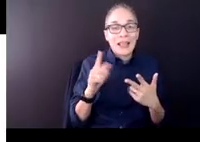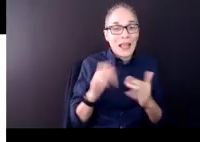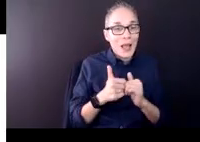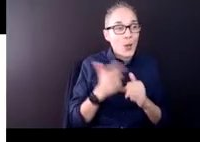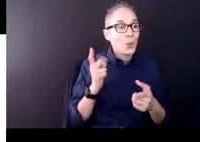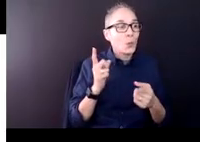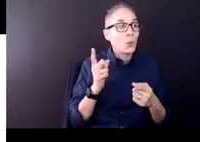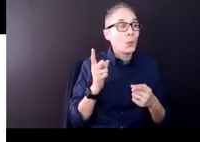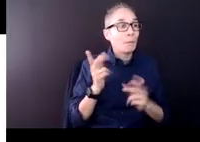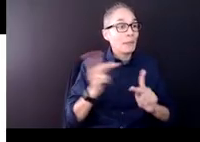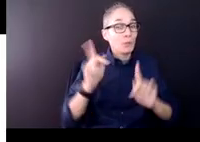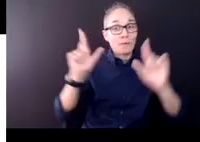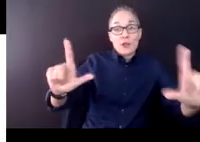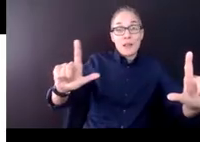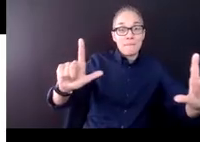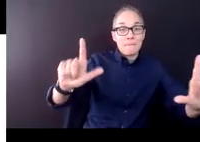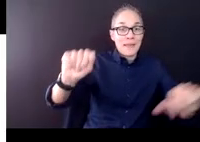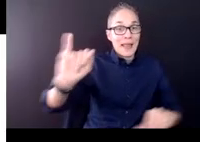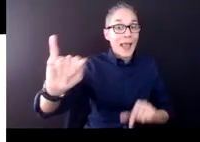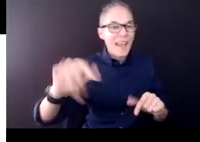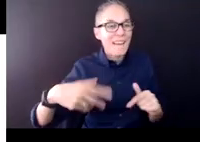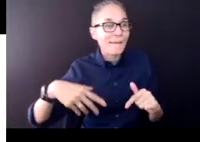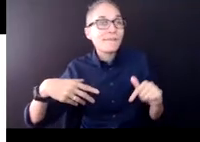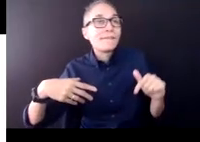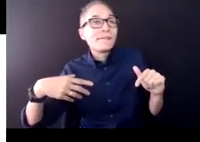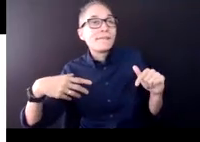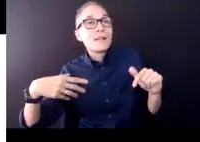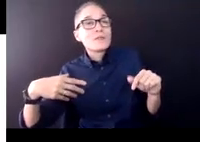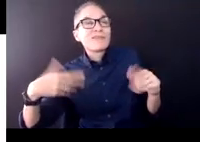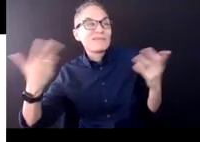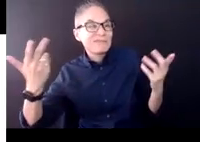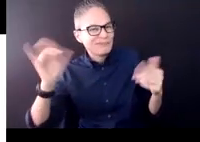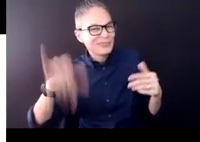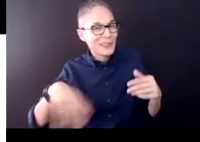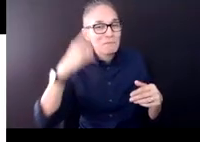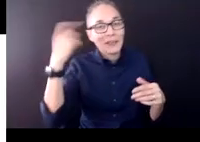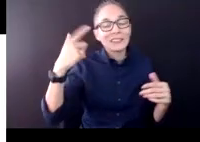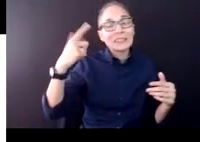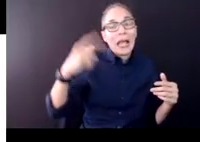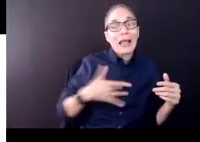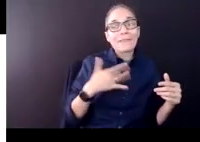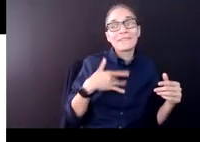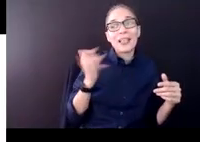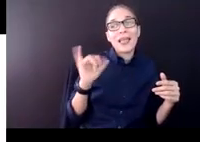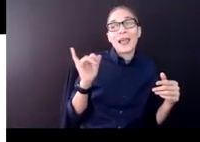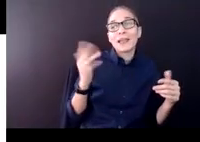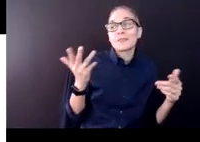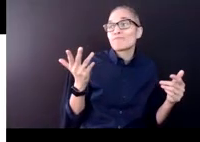how do certain people frame AI. And yeah, because I feel